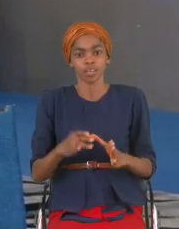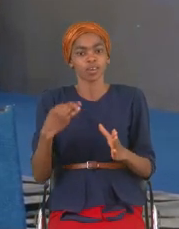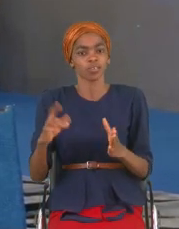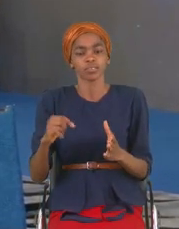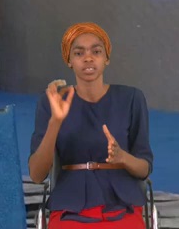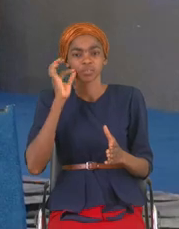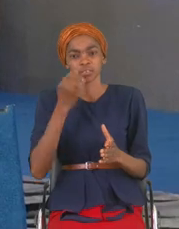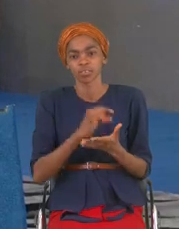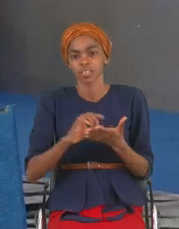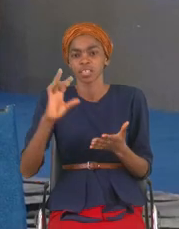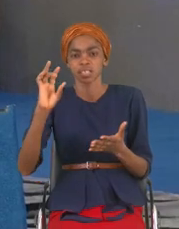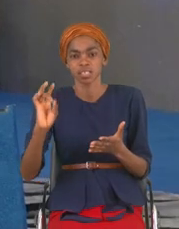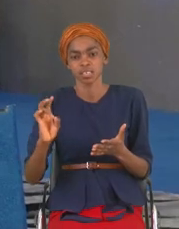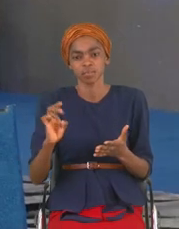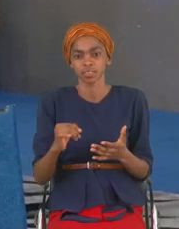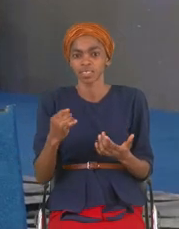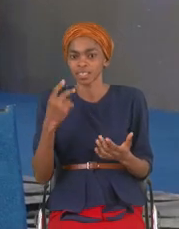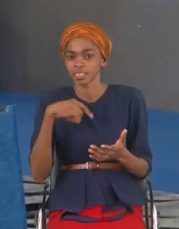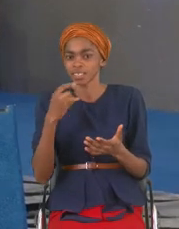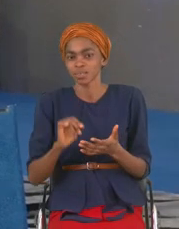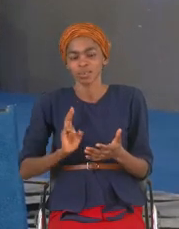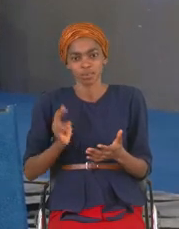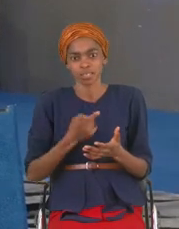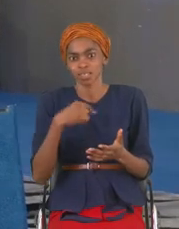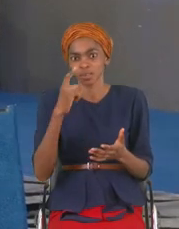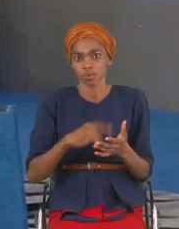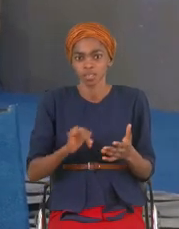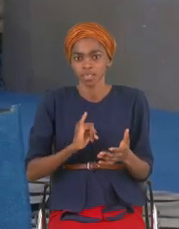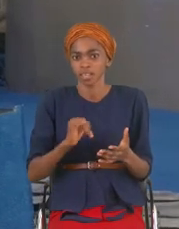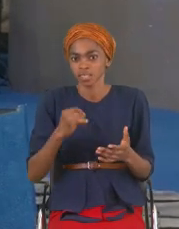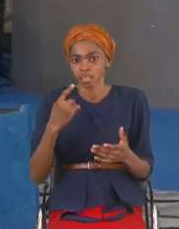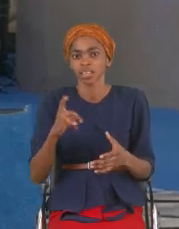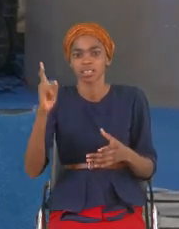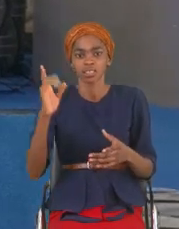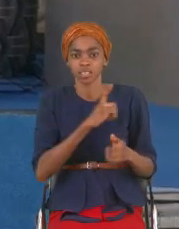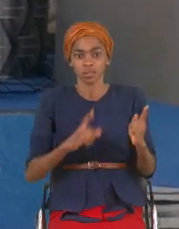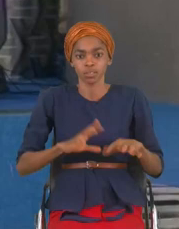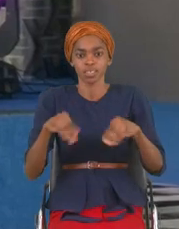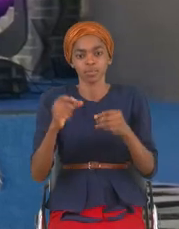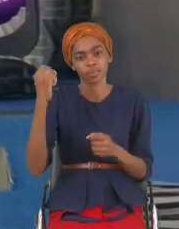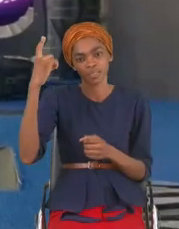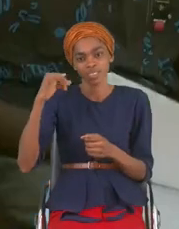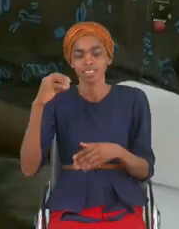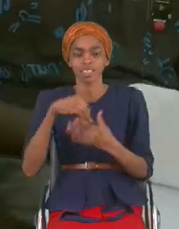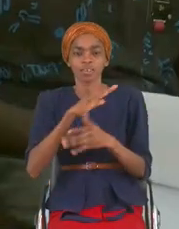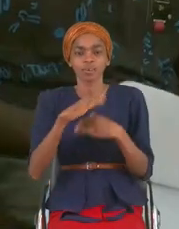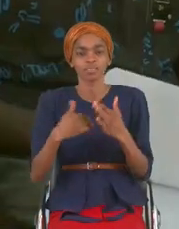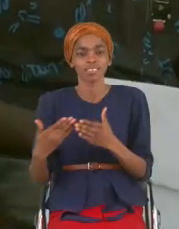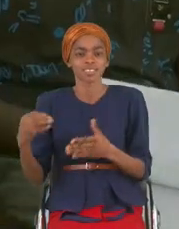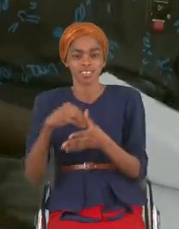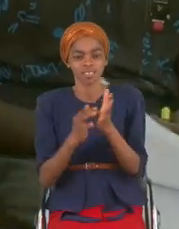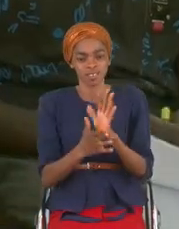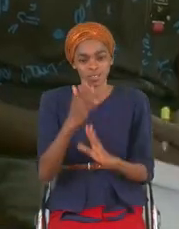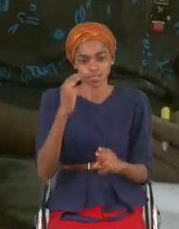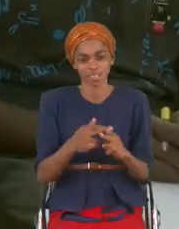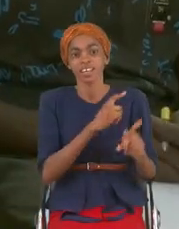us, consider what I say, and the Lord give thee understanding in all things. The